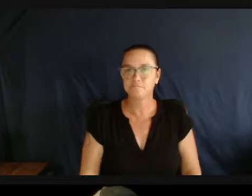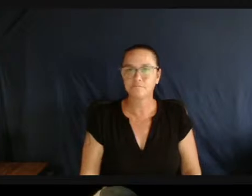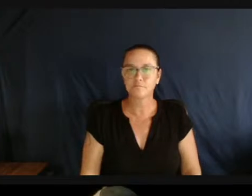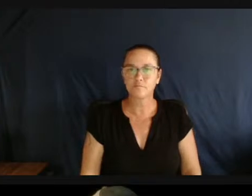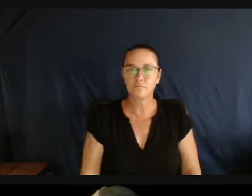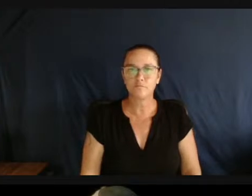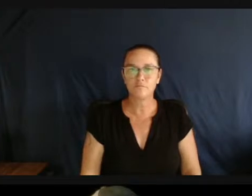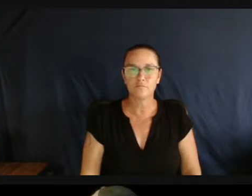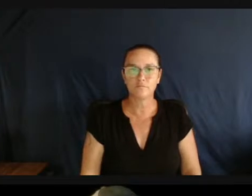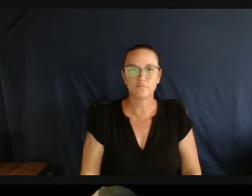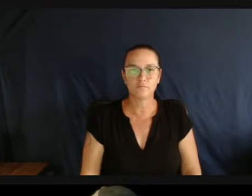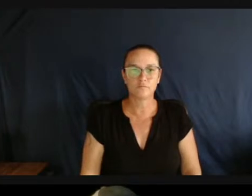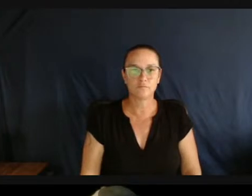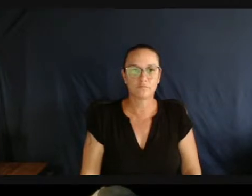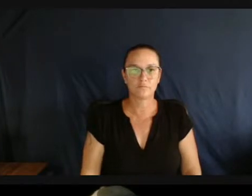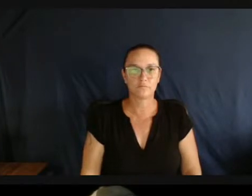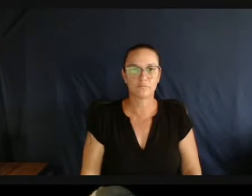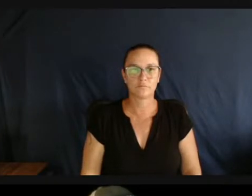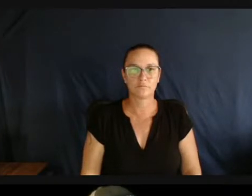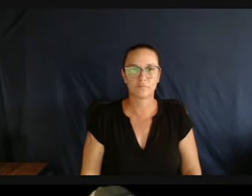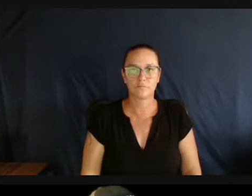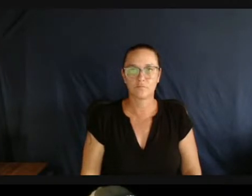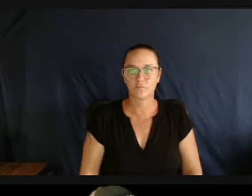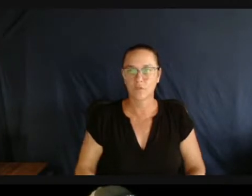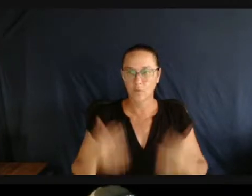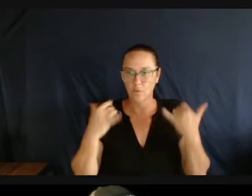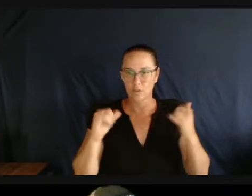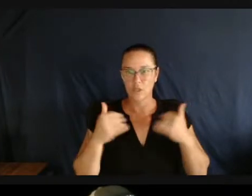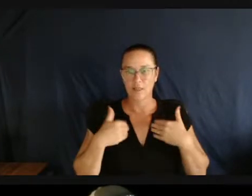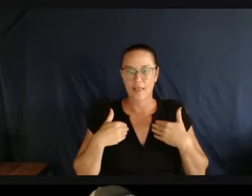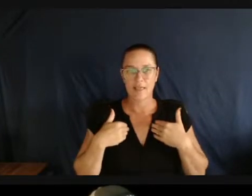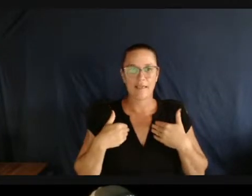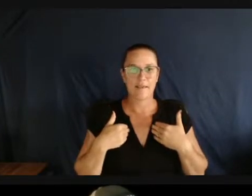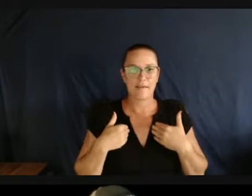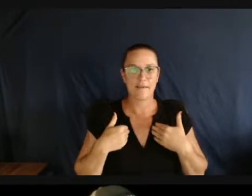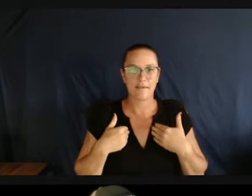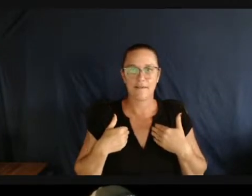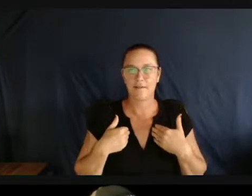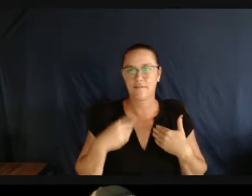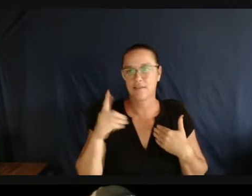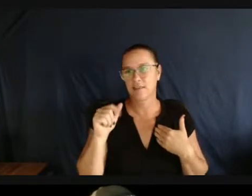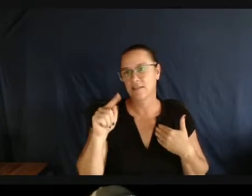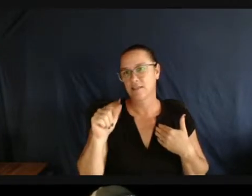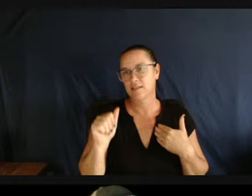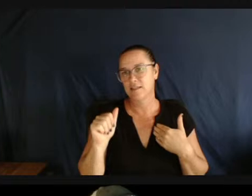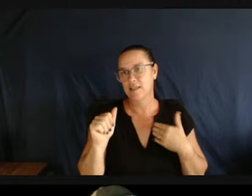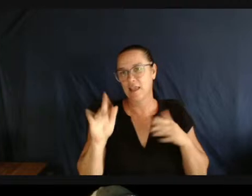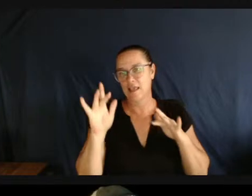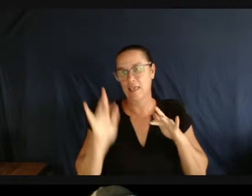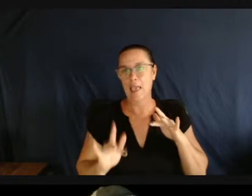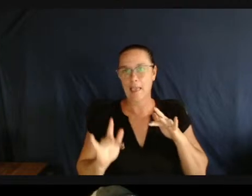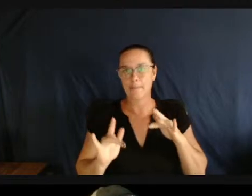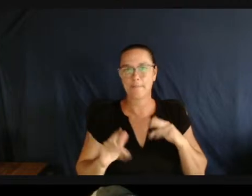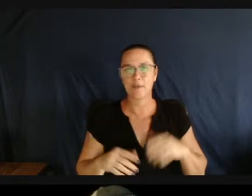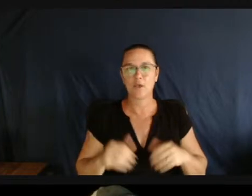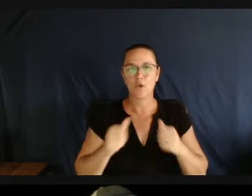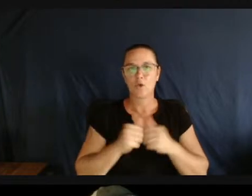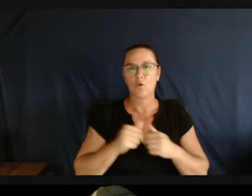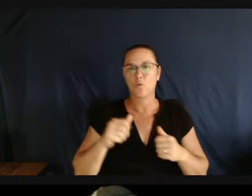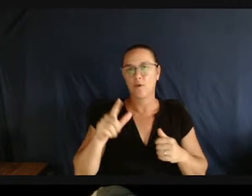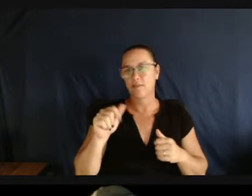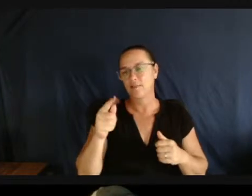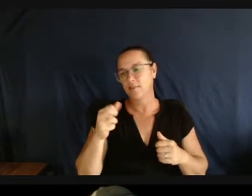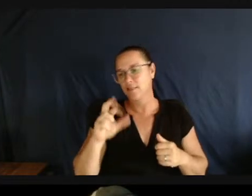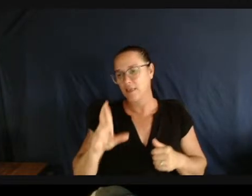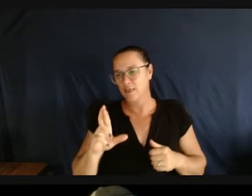So we still have a data gap here. Our laser rangefinder and our KW camera and